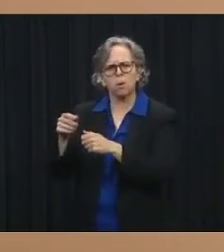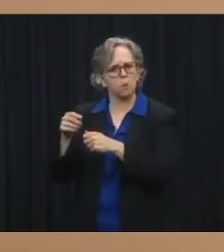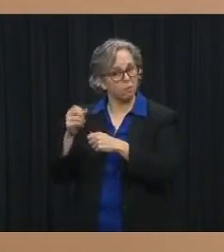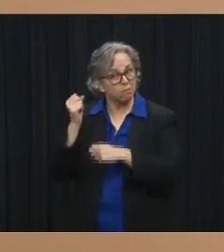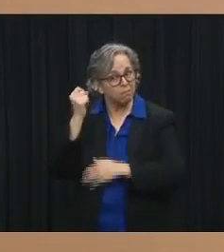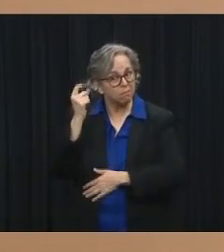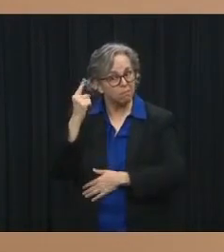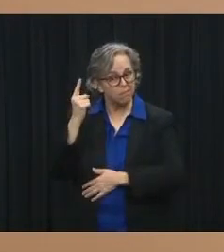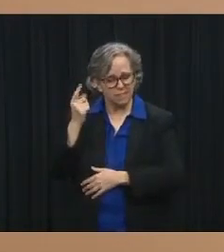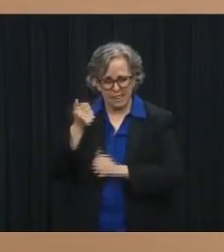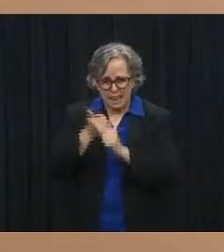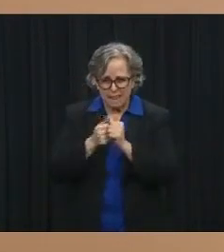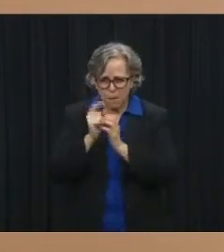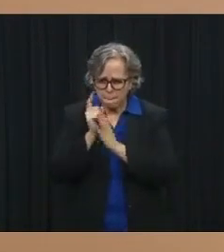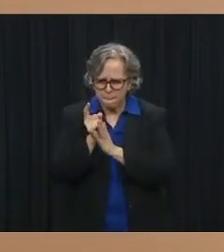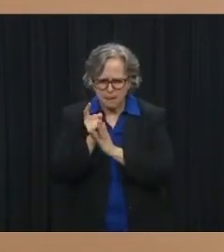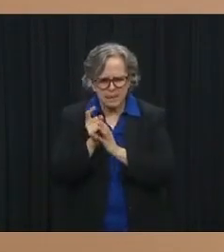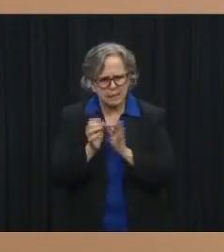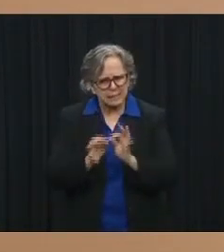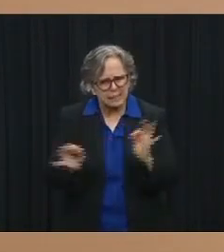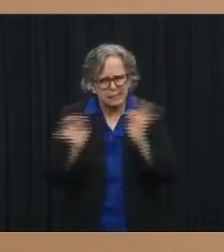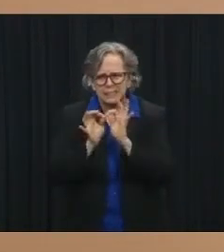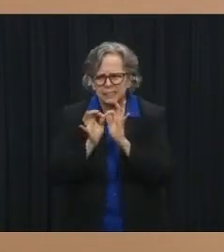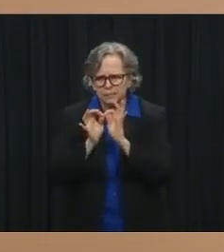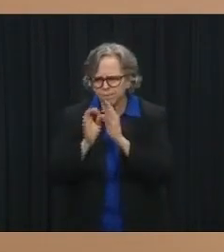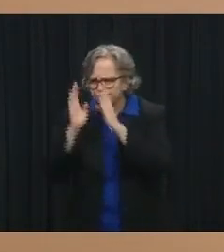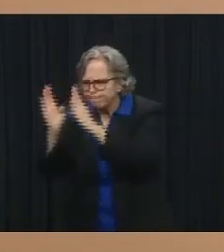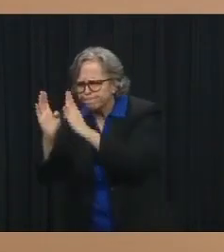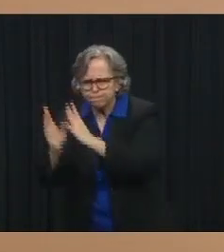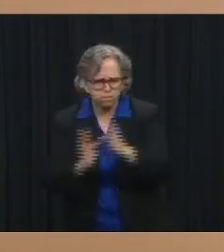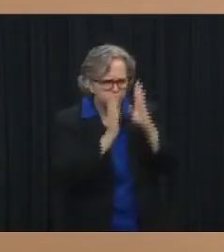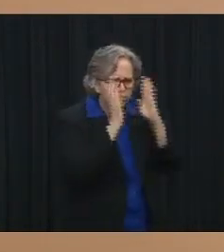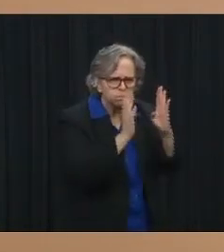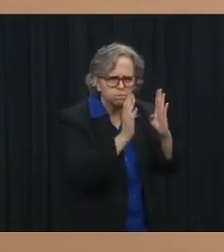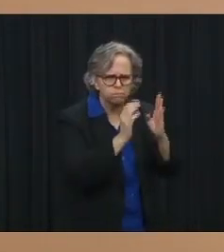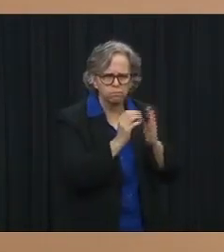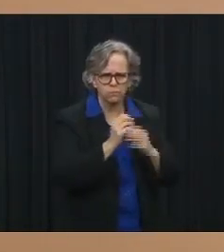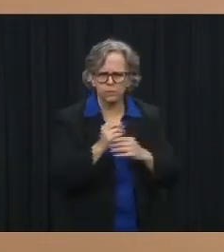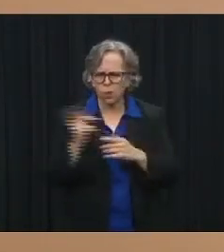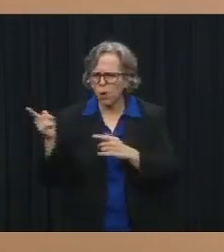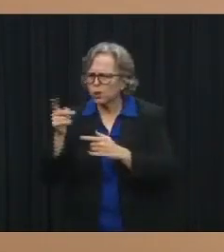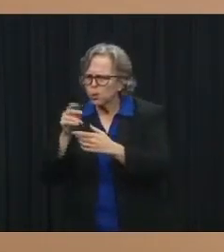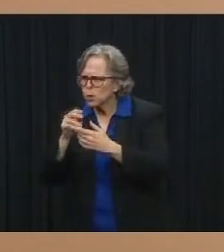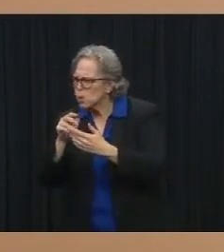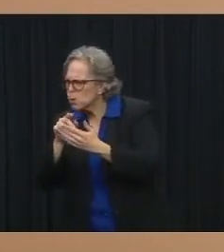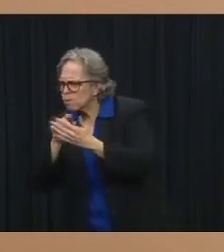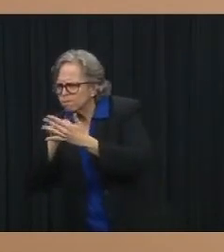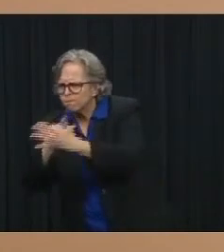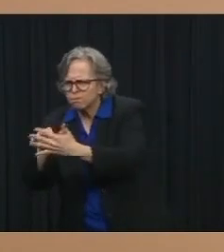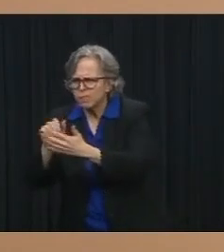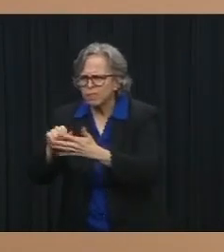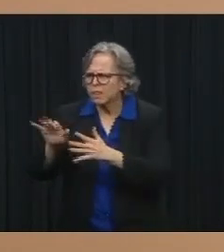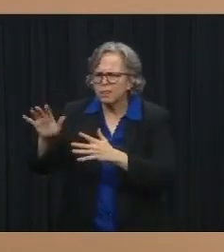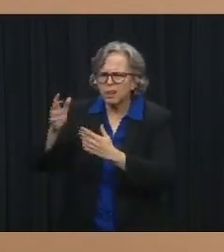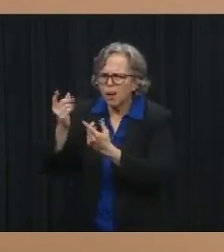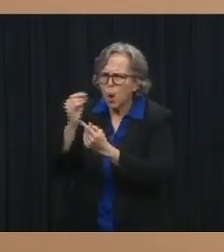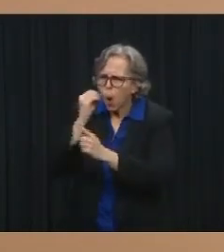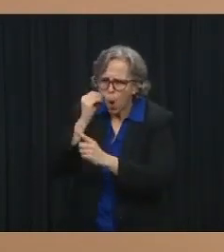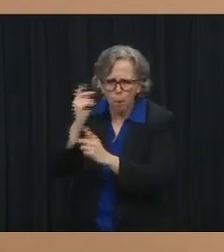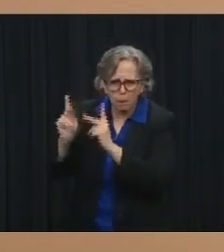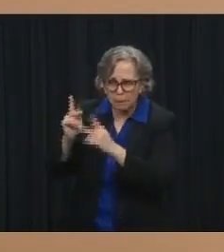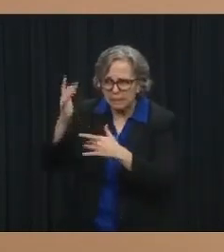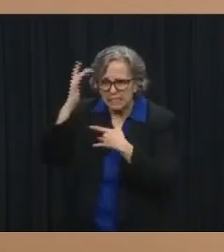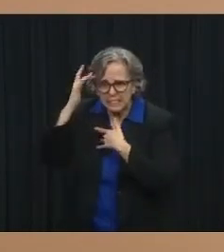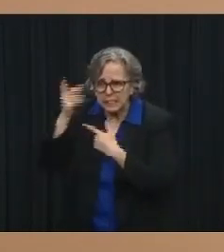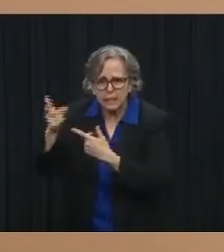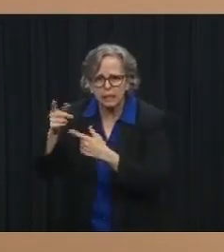want you to do a great case history. If there's anyone at home sick, in the household, or the individual is sick. So don't just ask about the